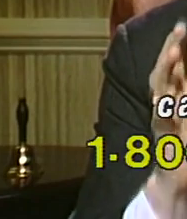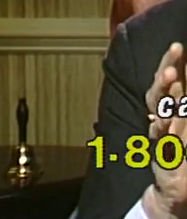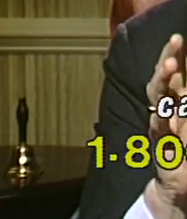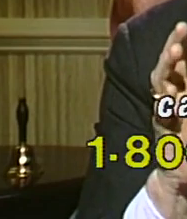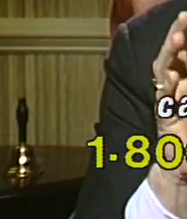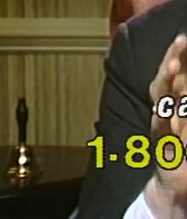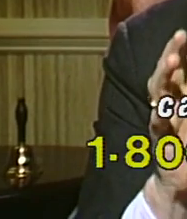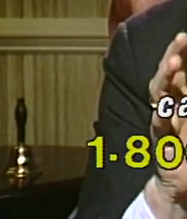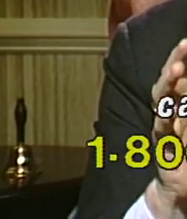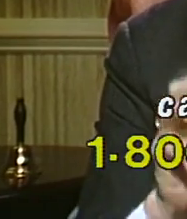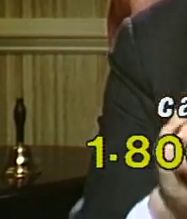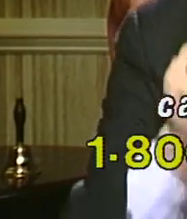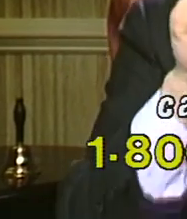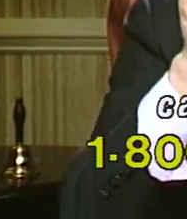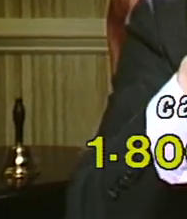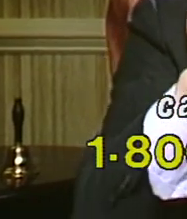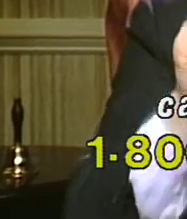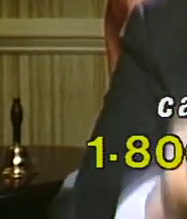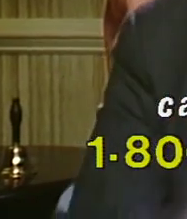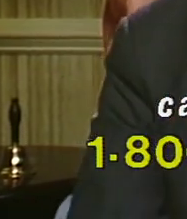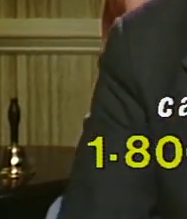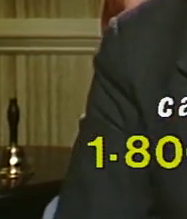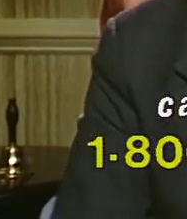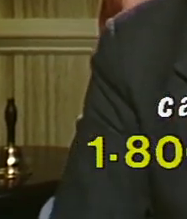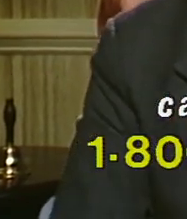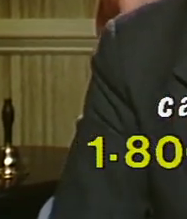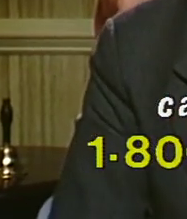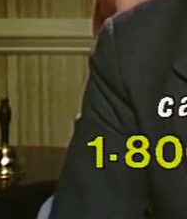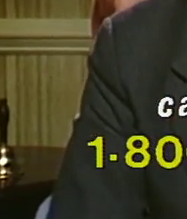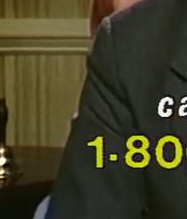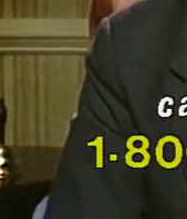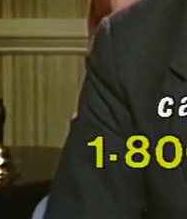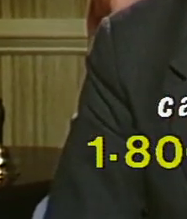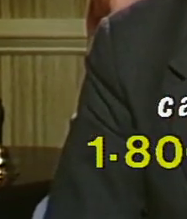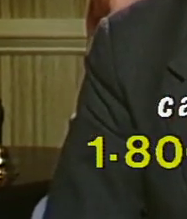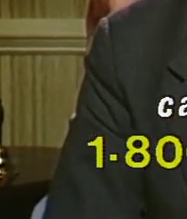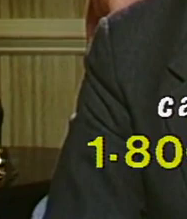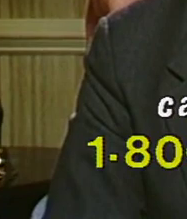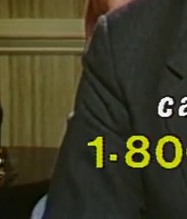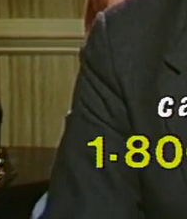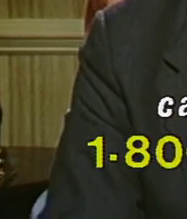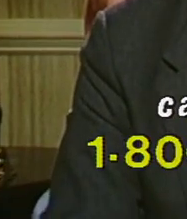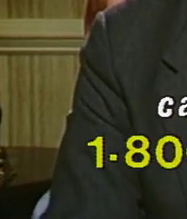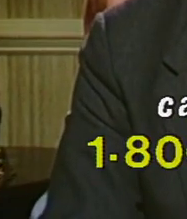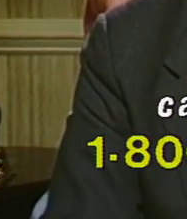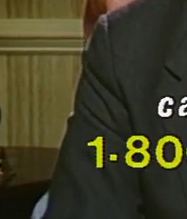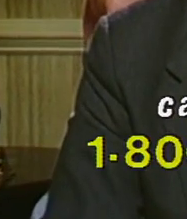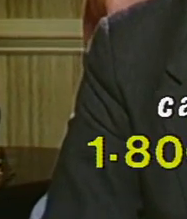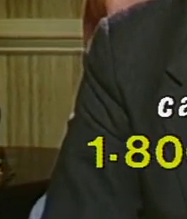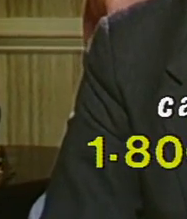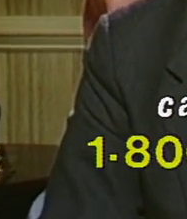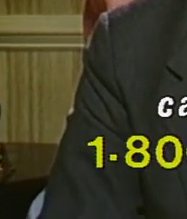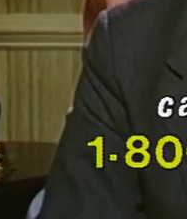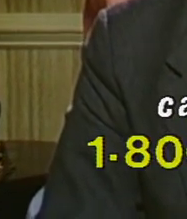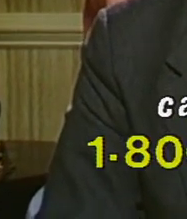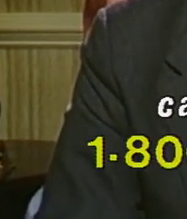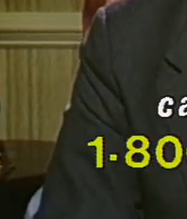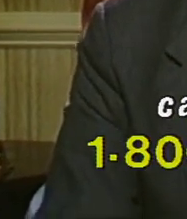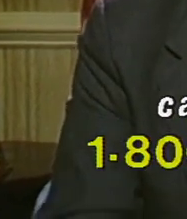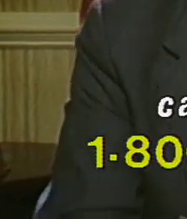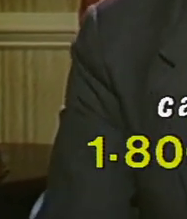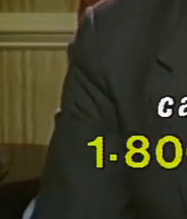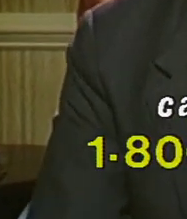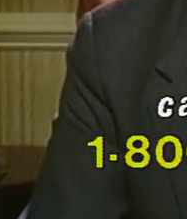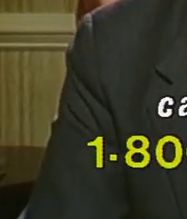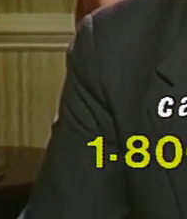saving gospel of Christ in your area and on hundreds of other television radio stations. Now listen carefully. If you